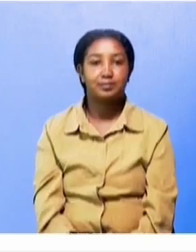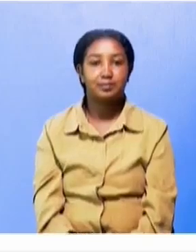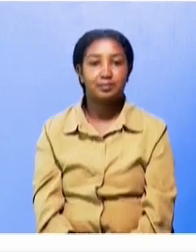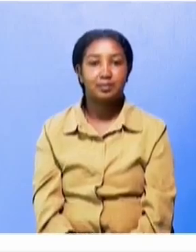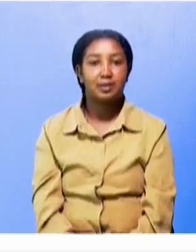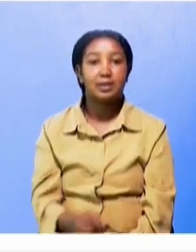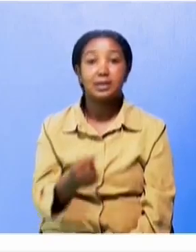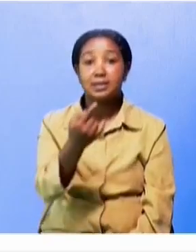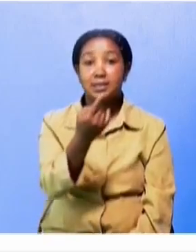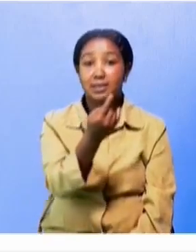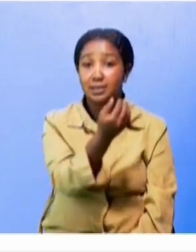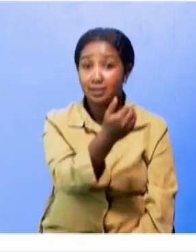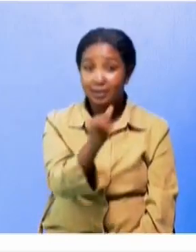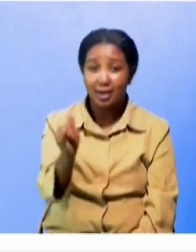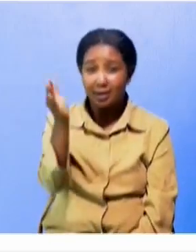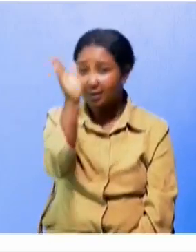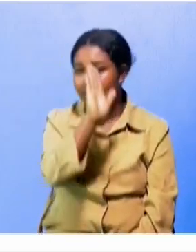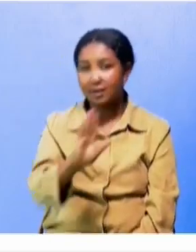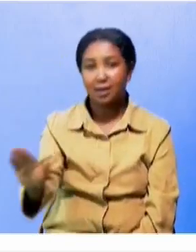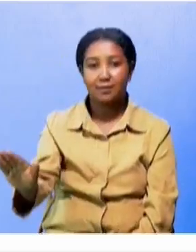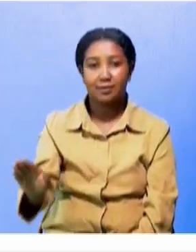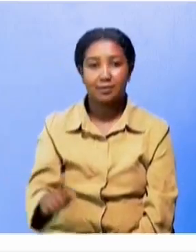They never